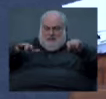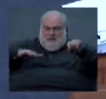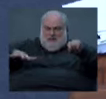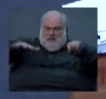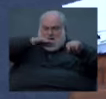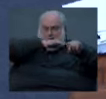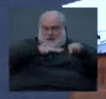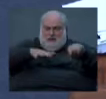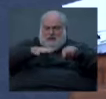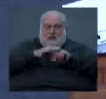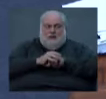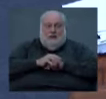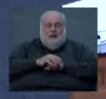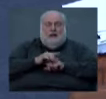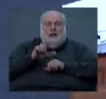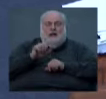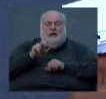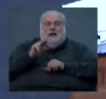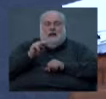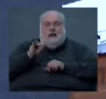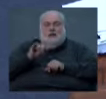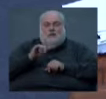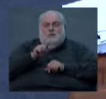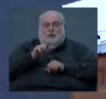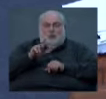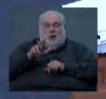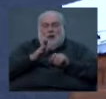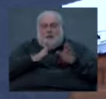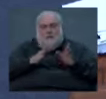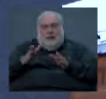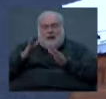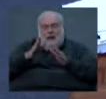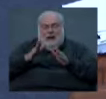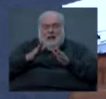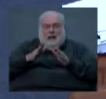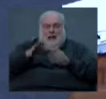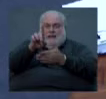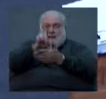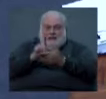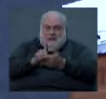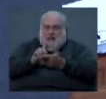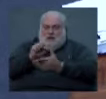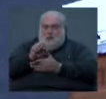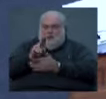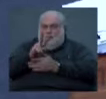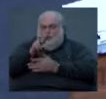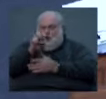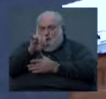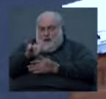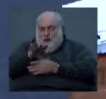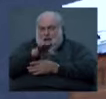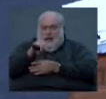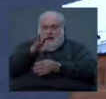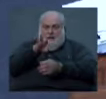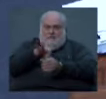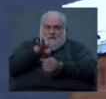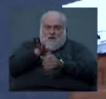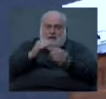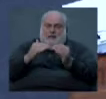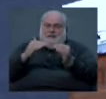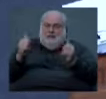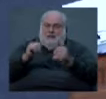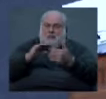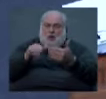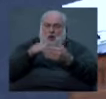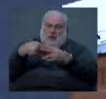who I also appreciate very much for their participation, who designed the survey, also designed a voting system from which all names